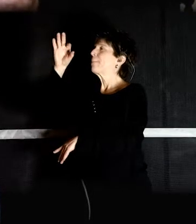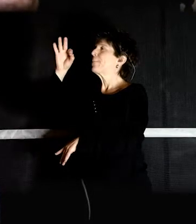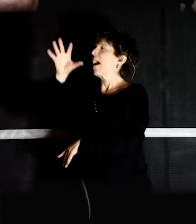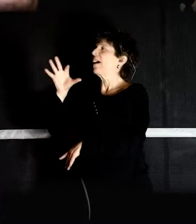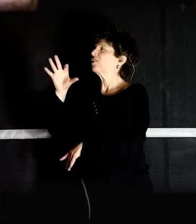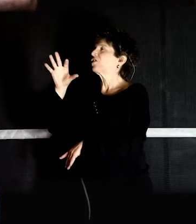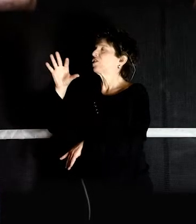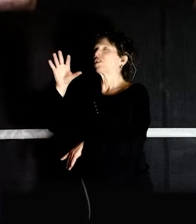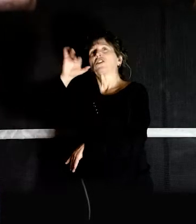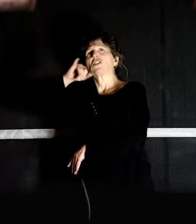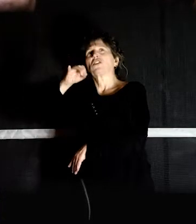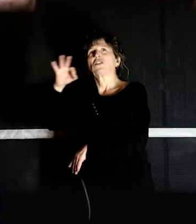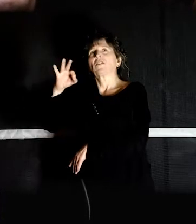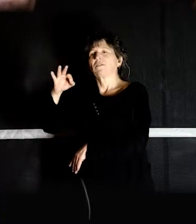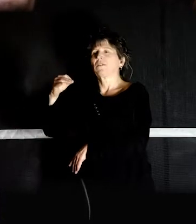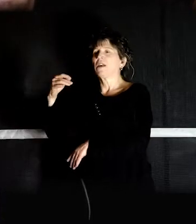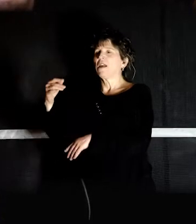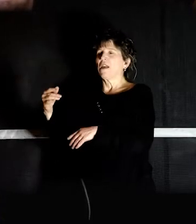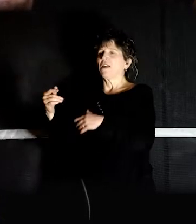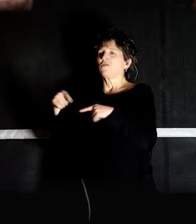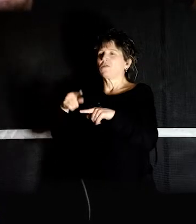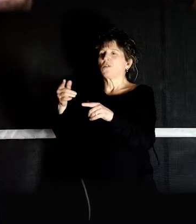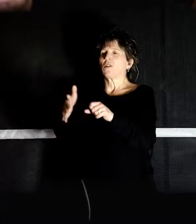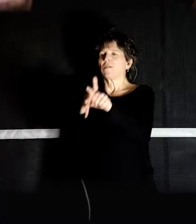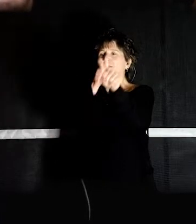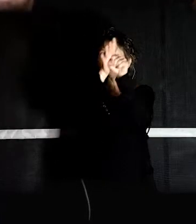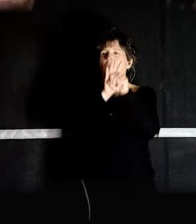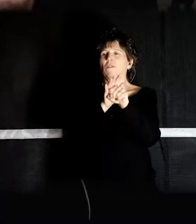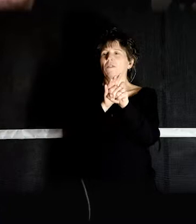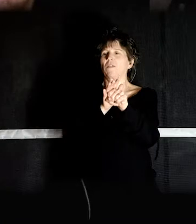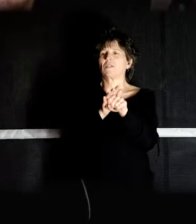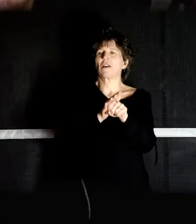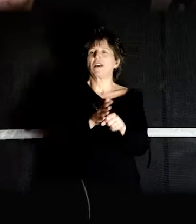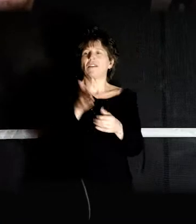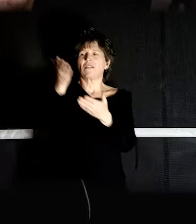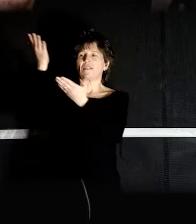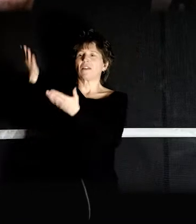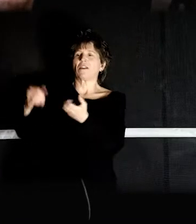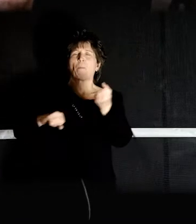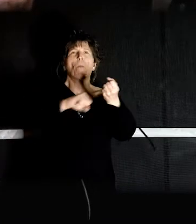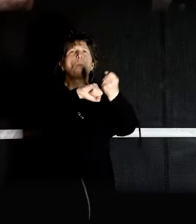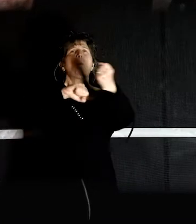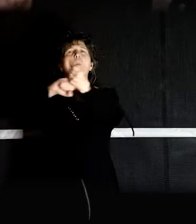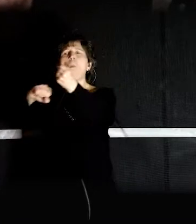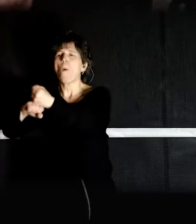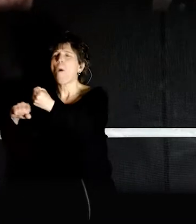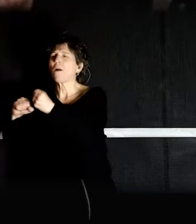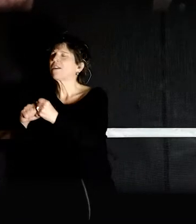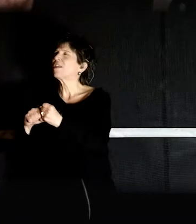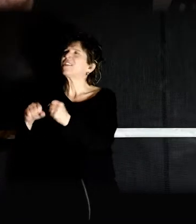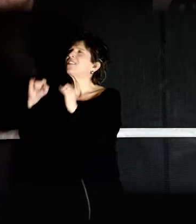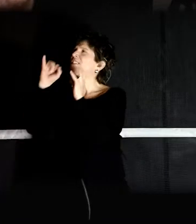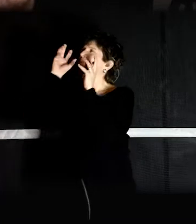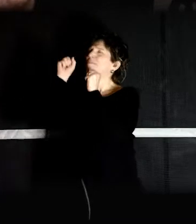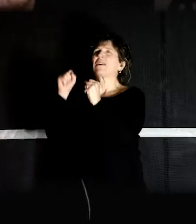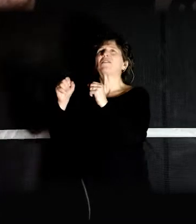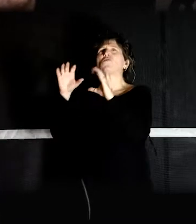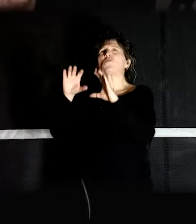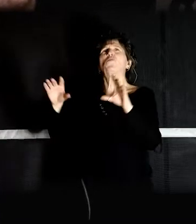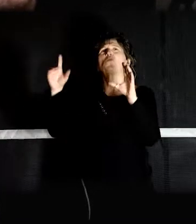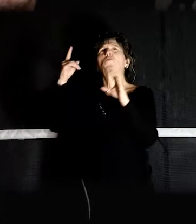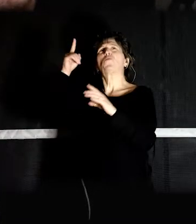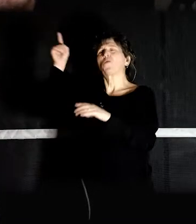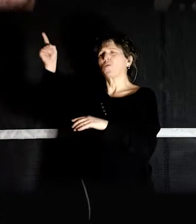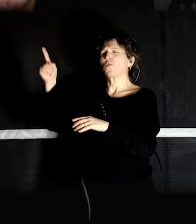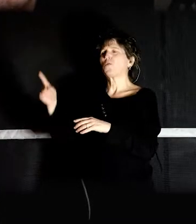and what they're doing. That through COVID-19, God, you are sustaining them, and they are doing amazing things, trusting you, God, day by day,